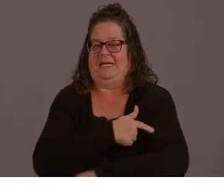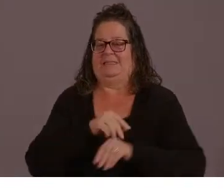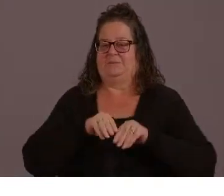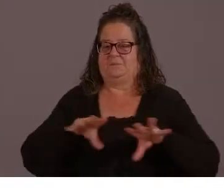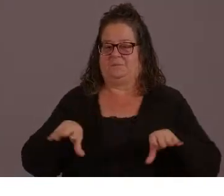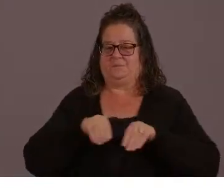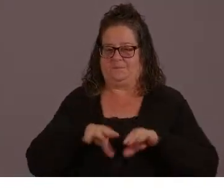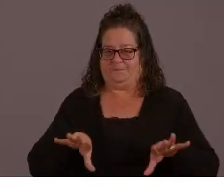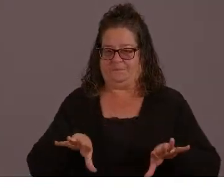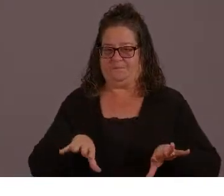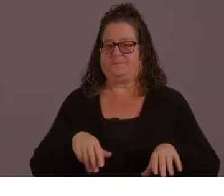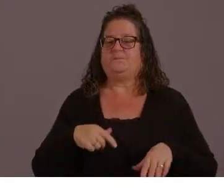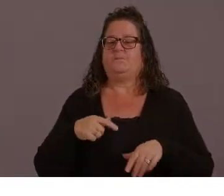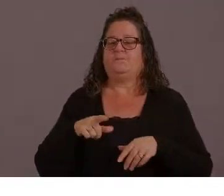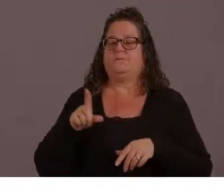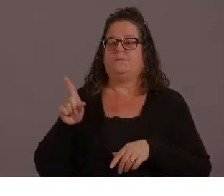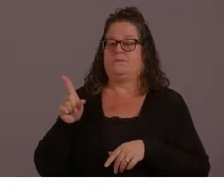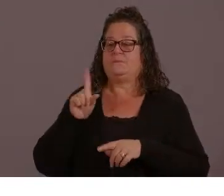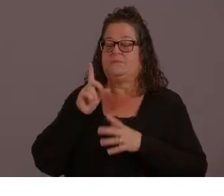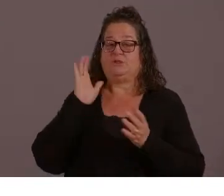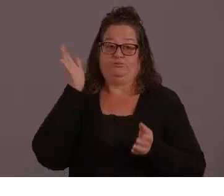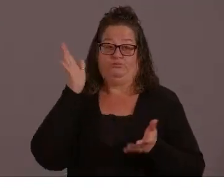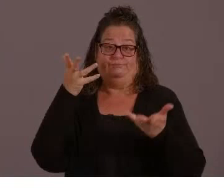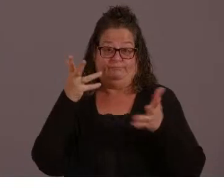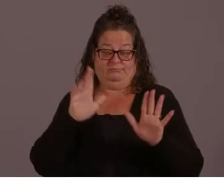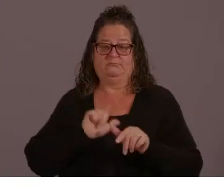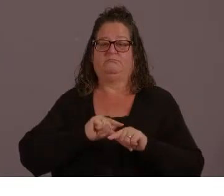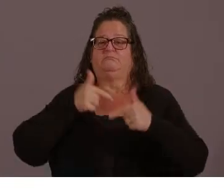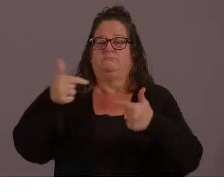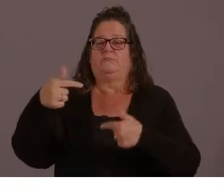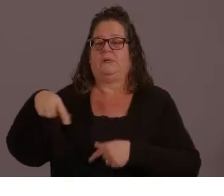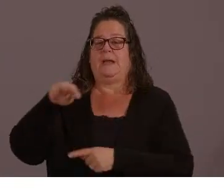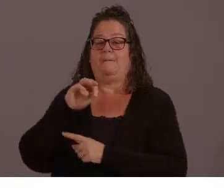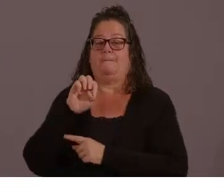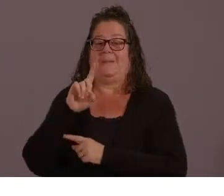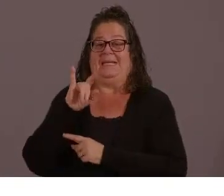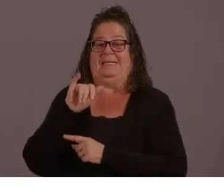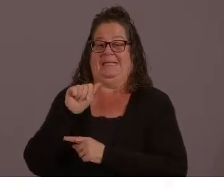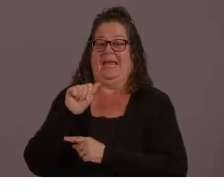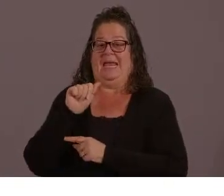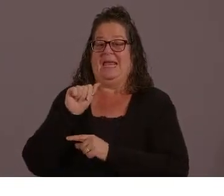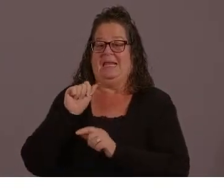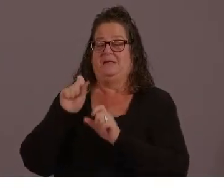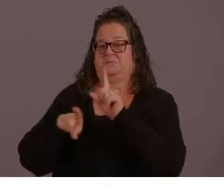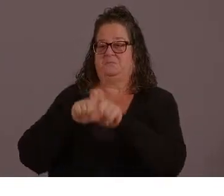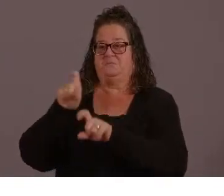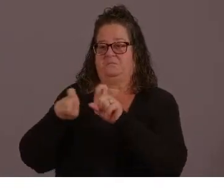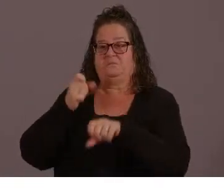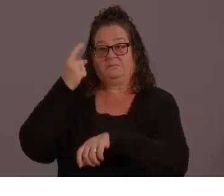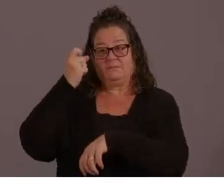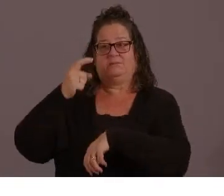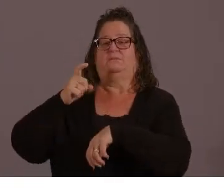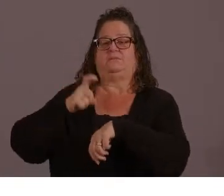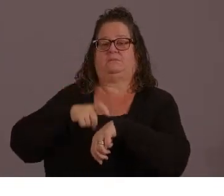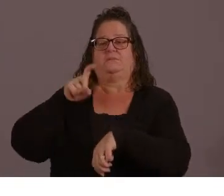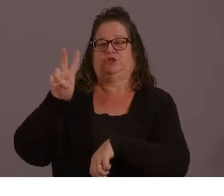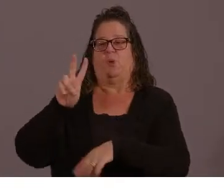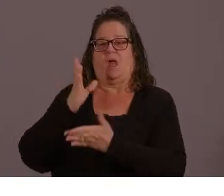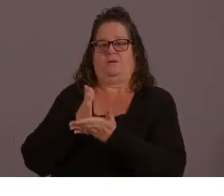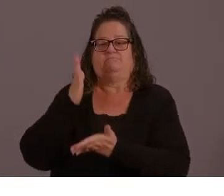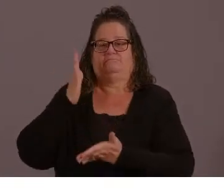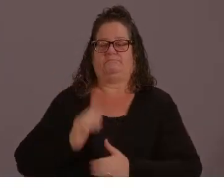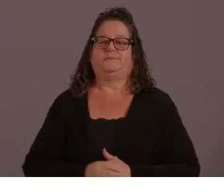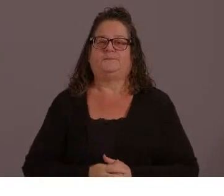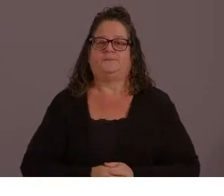a question and answer period. We do have a hard stop at 2 o'clock today, so we'll get to as many questions as we can. With that, I'll turn it over to Dr. Cara Christ, head